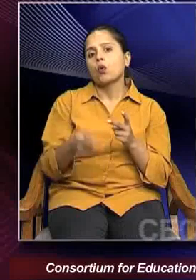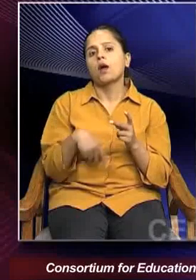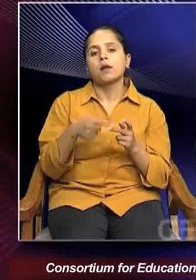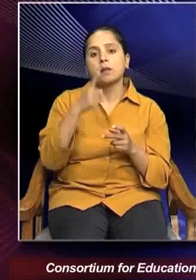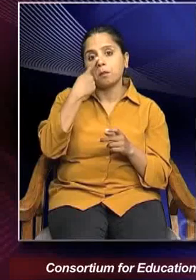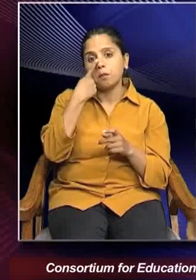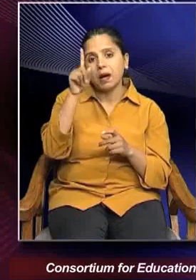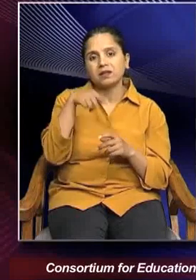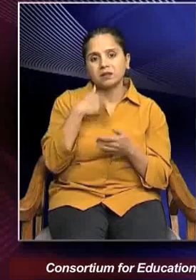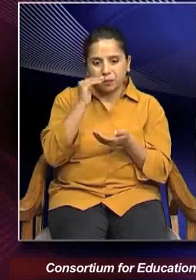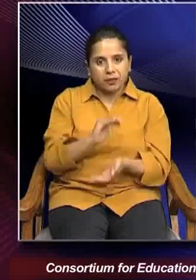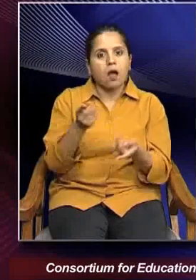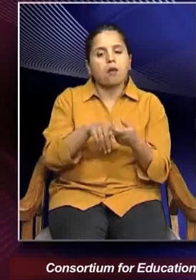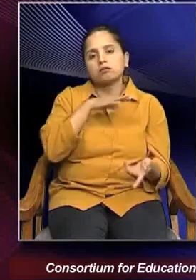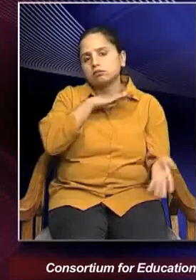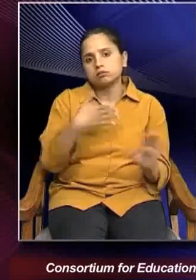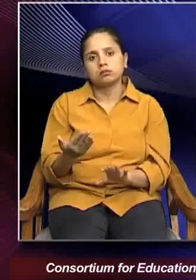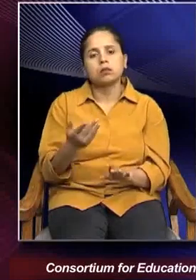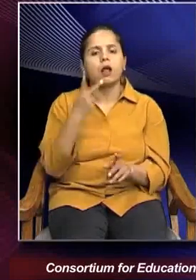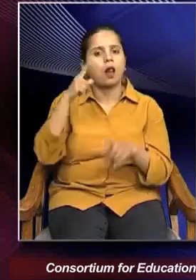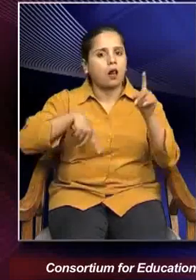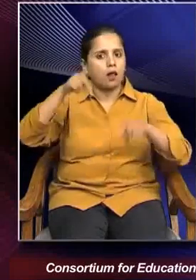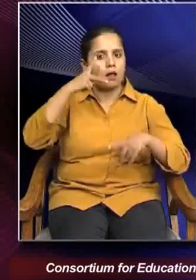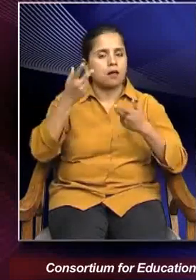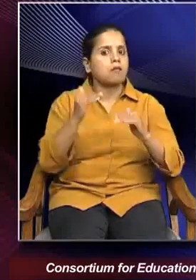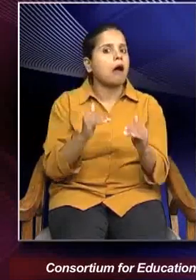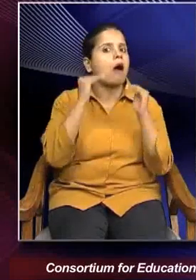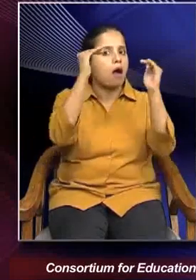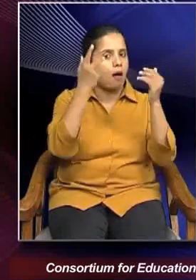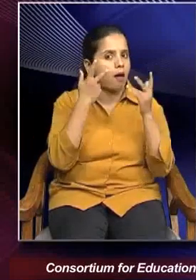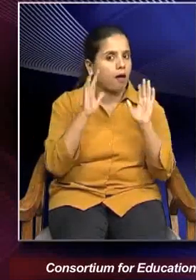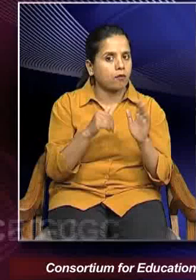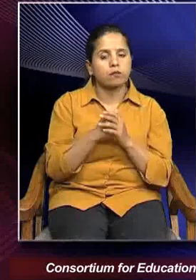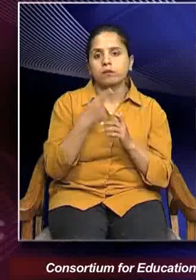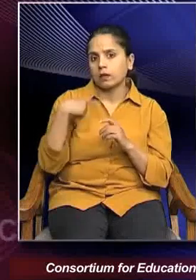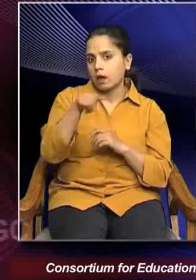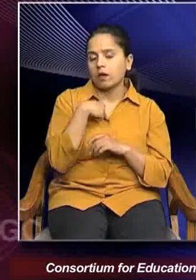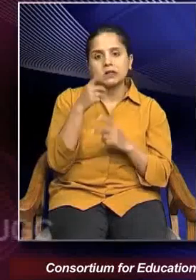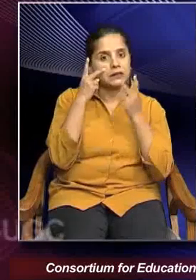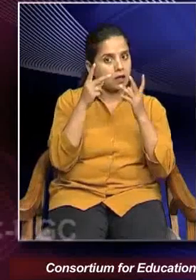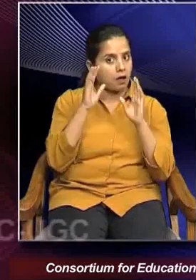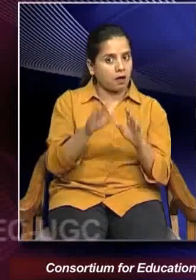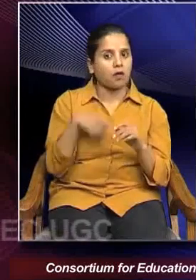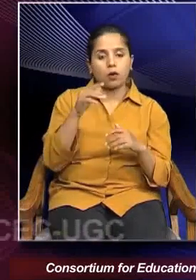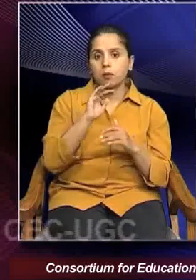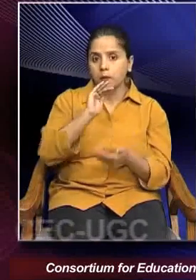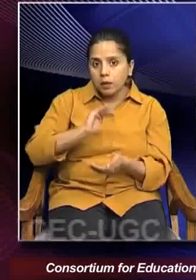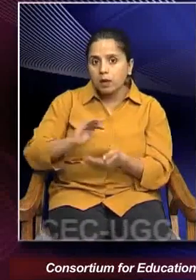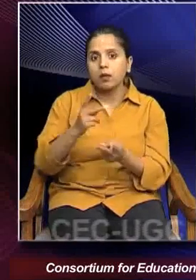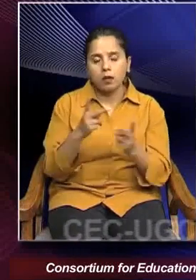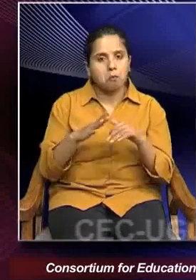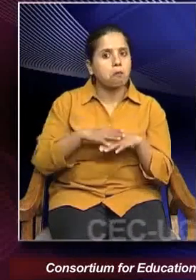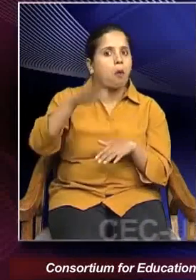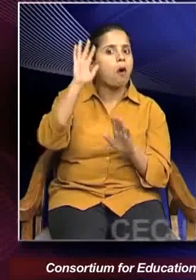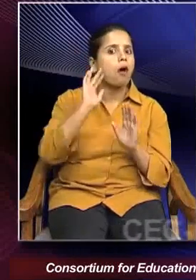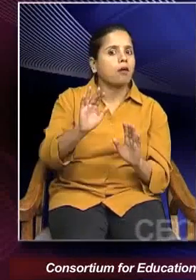mortality in some of these nations, is disproportionately high, unfortunately, and therefore we observe that fertility levels are quite high. So